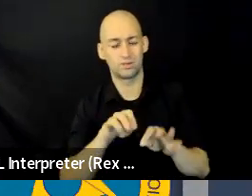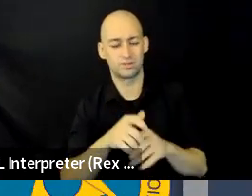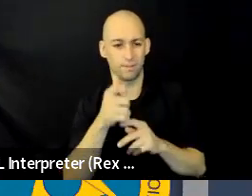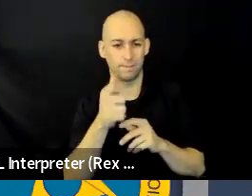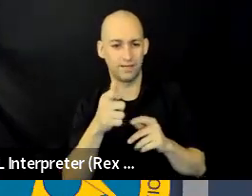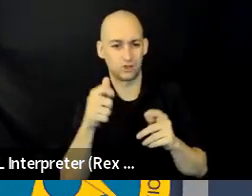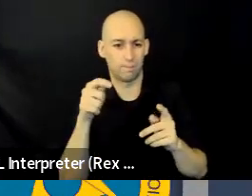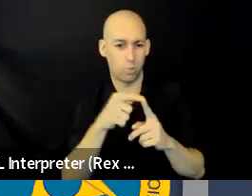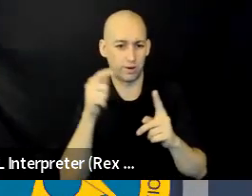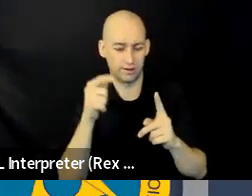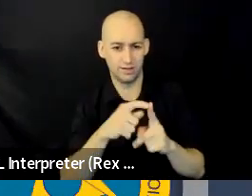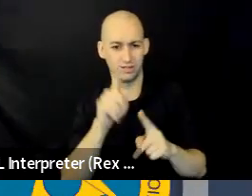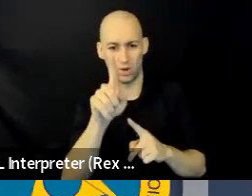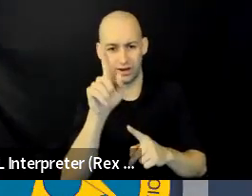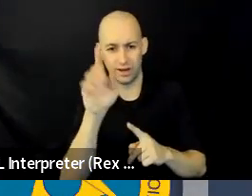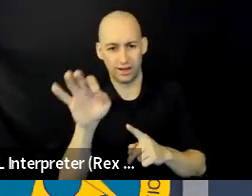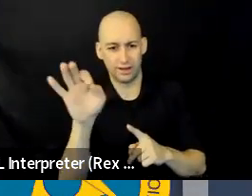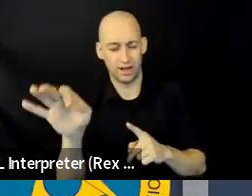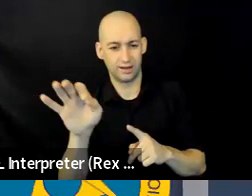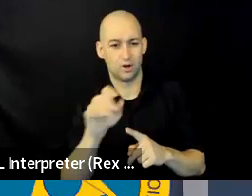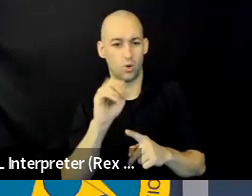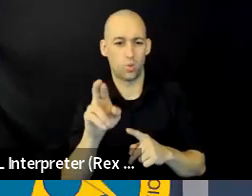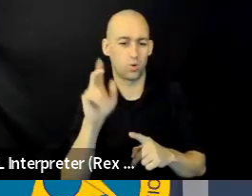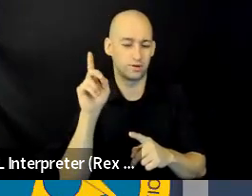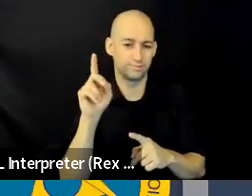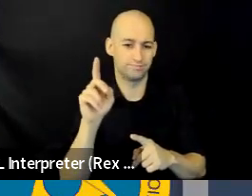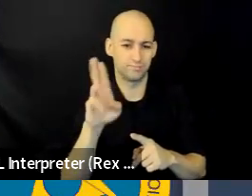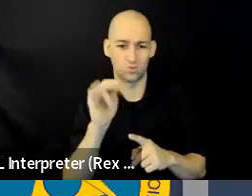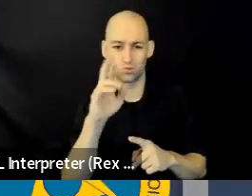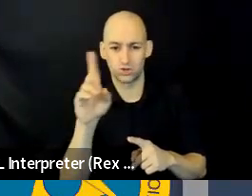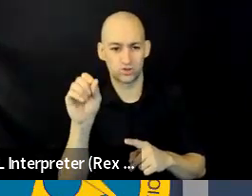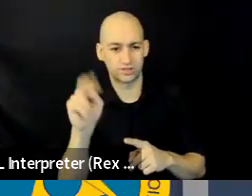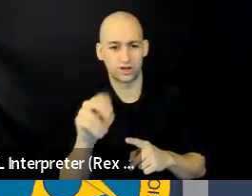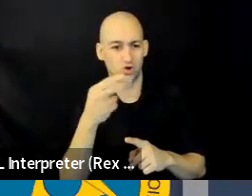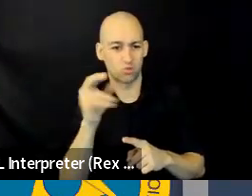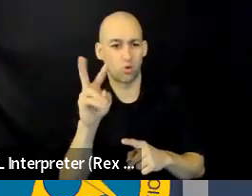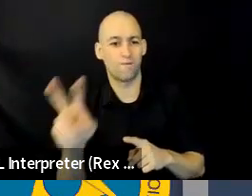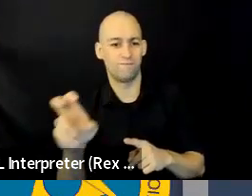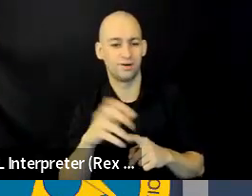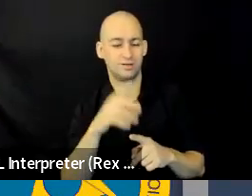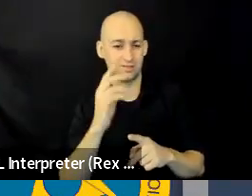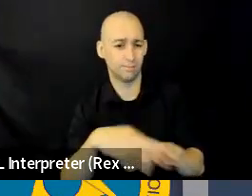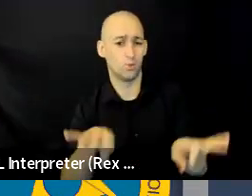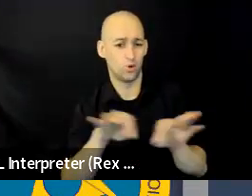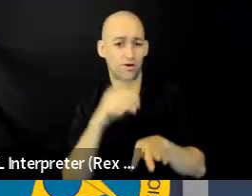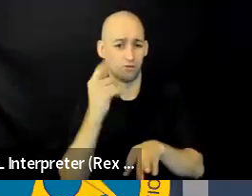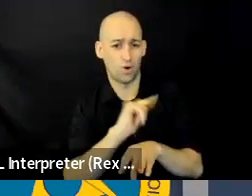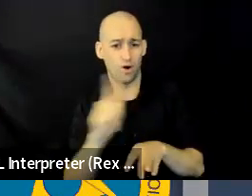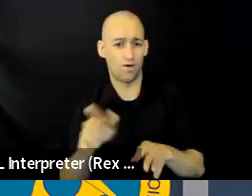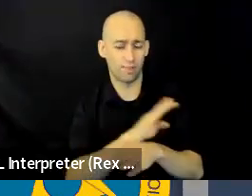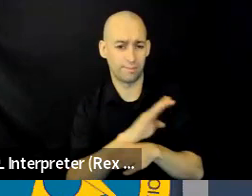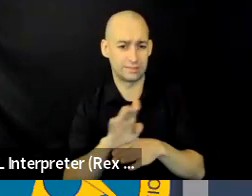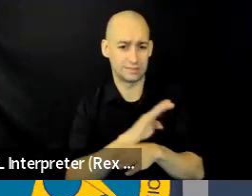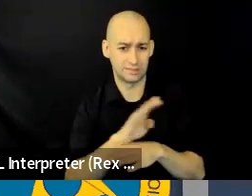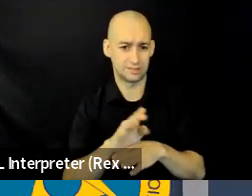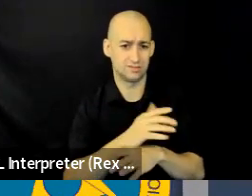about, whether it's 199, whether it's Last Chance Grade, whether it's Richardson Grove, it's vital to all our businesses. It's vital